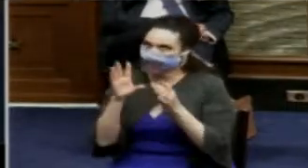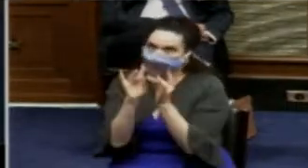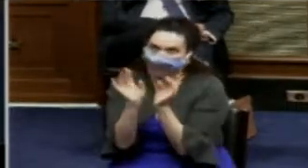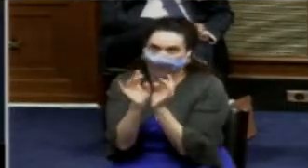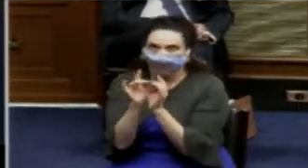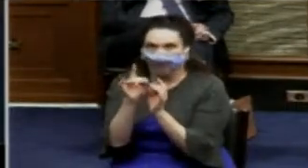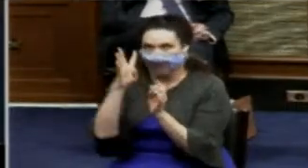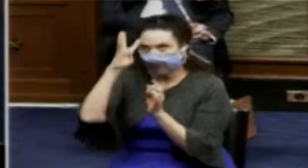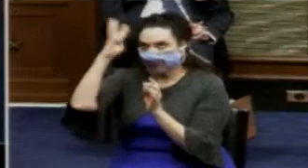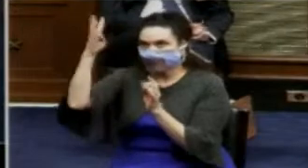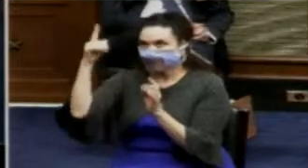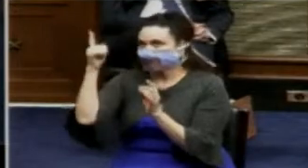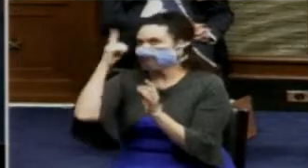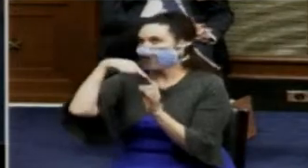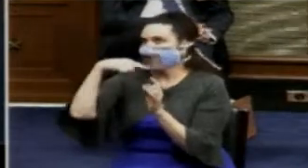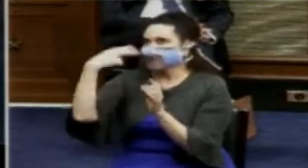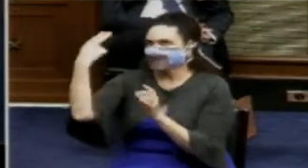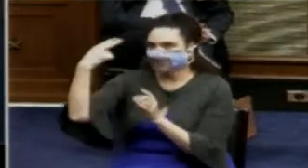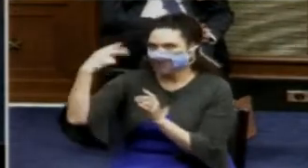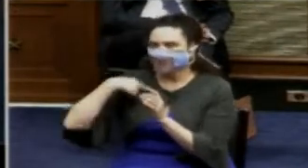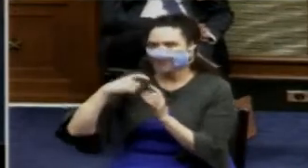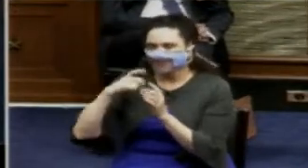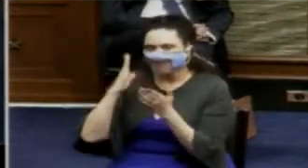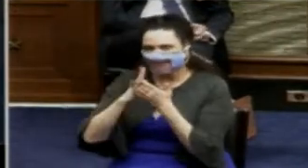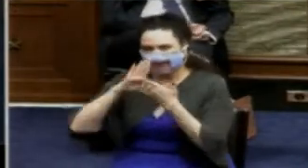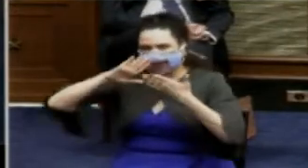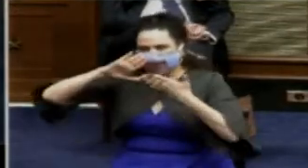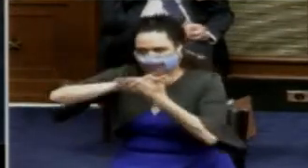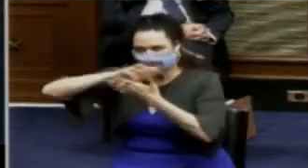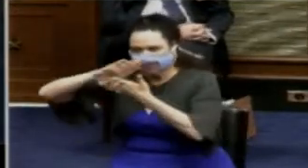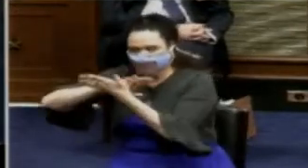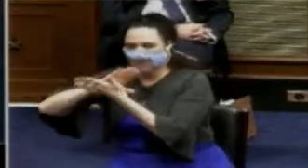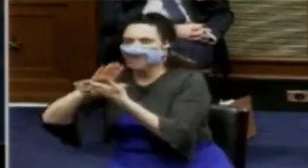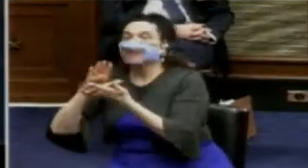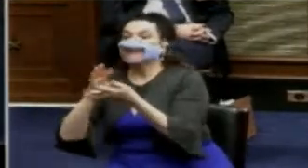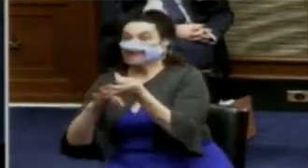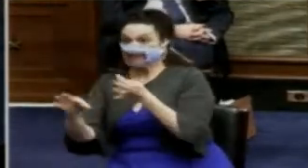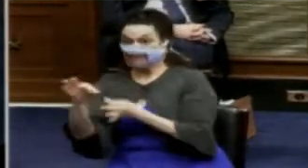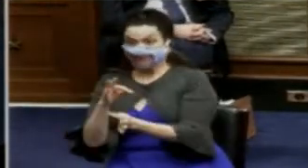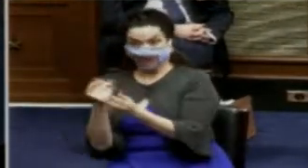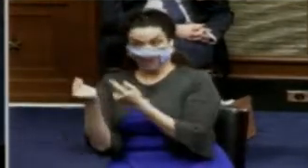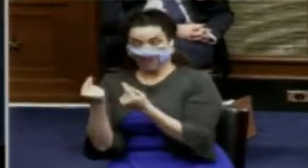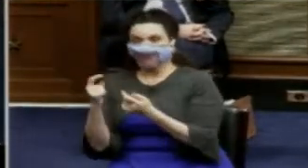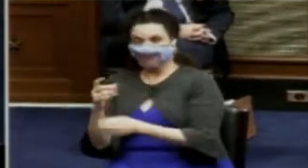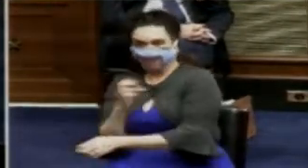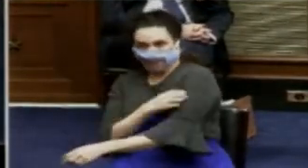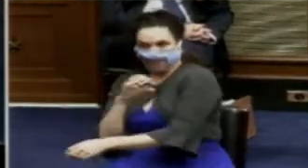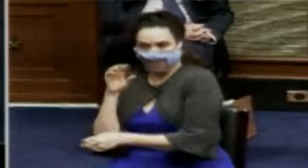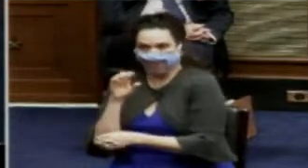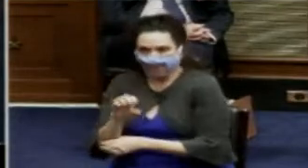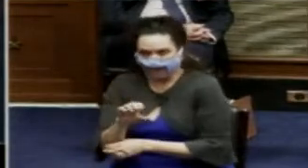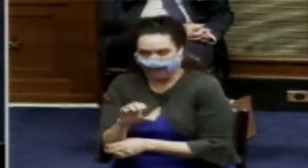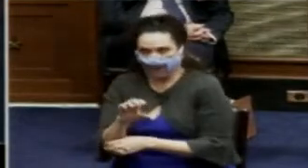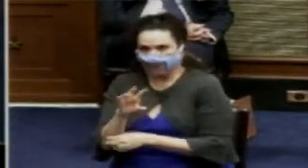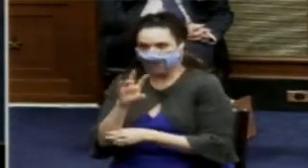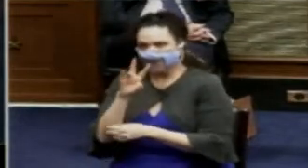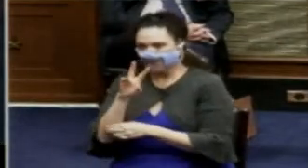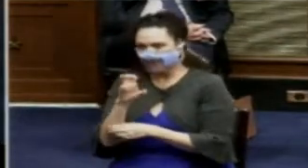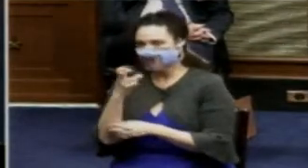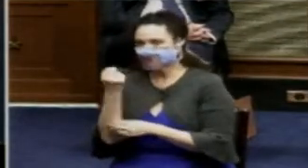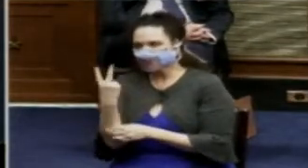the subterfuge, and let's empower the 712,000 fellow Americans to exercise